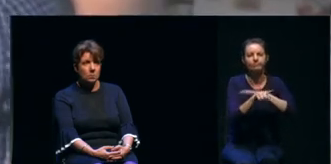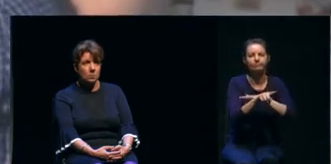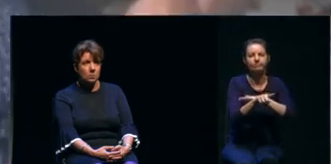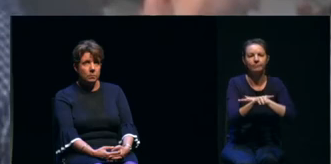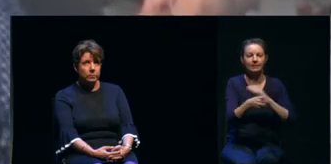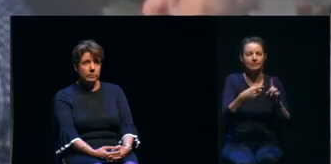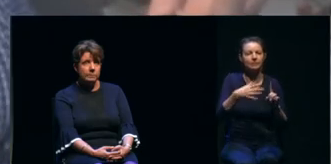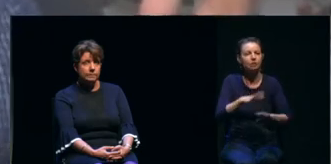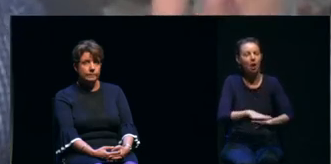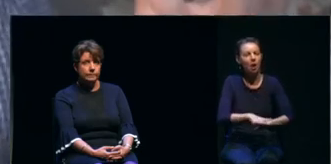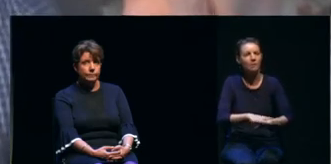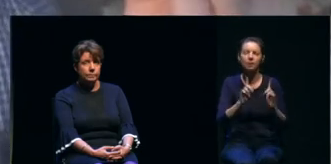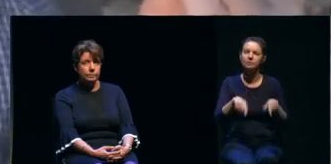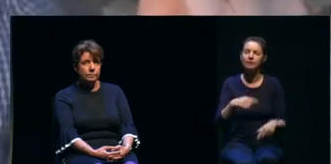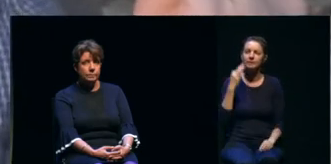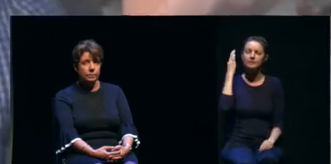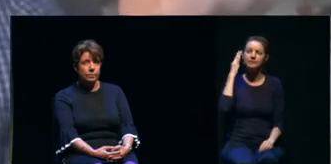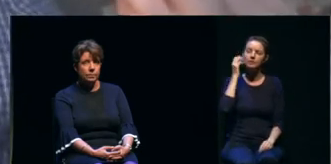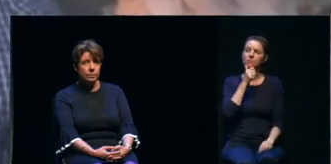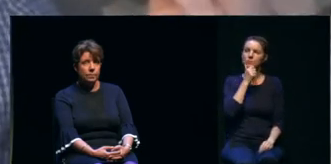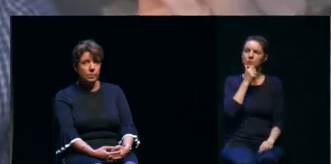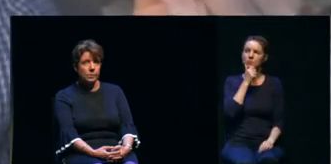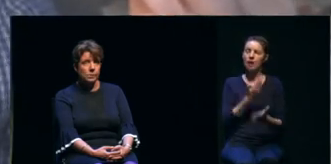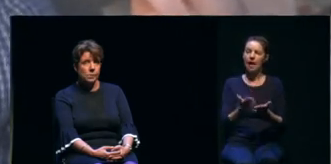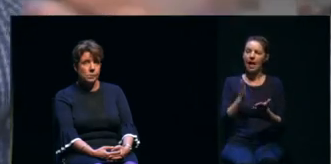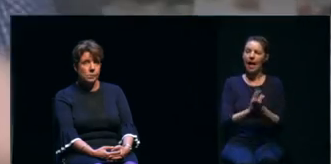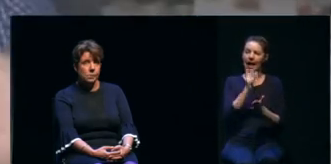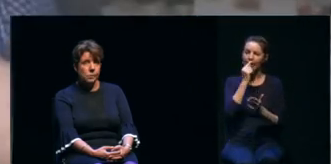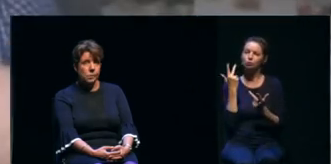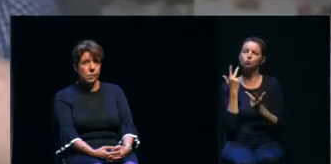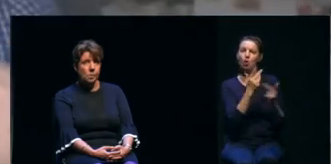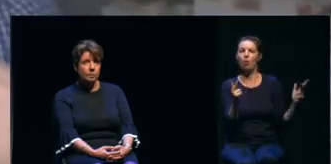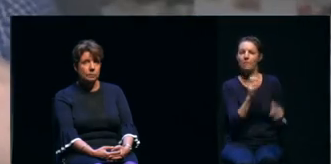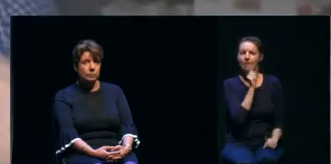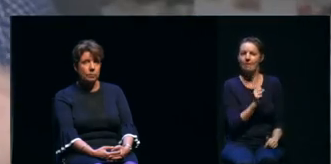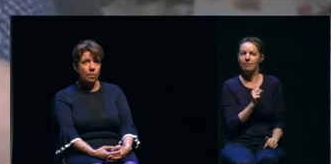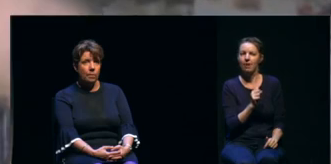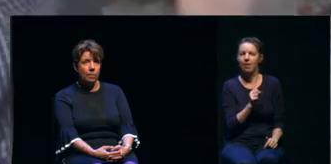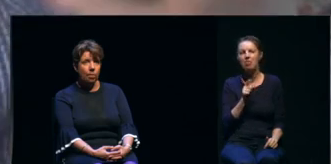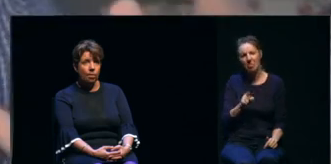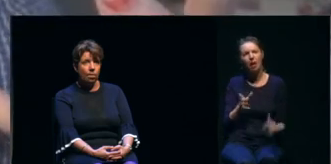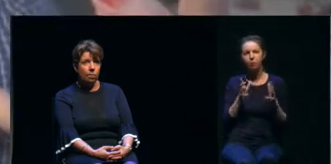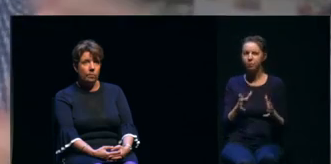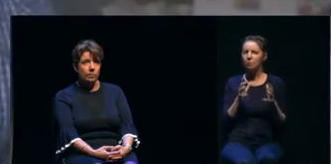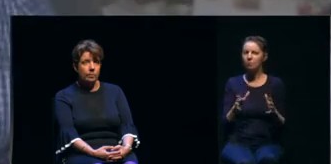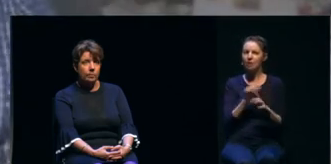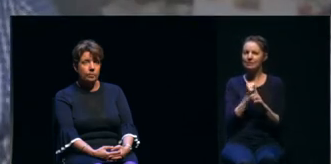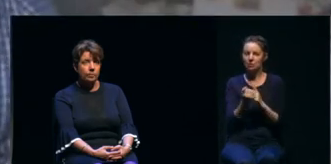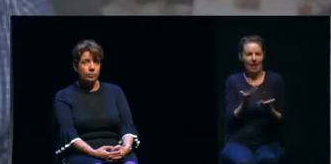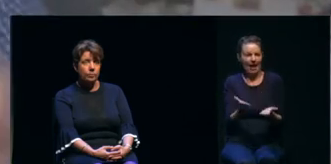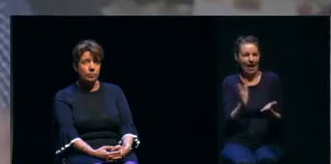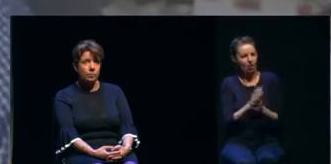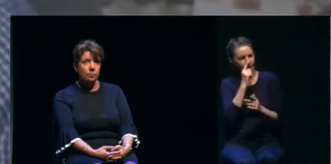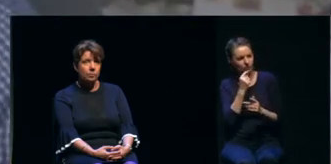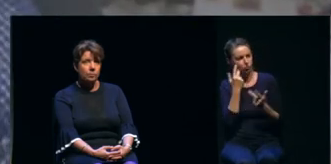time. And I started to have this idea of, like, okay, how could you show the other half of the population how weird this is for us? Like, kind of, how can we show society how bizarre this